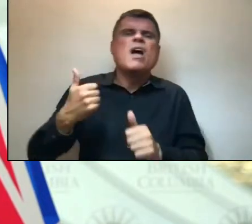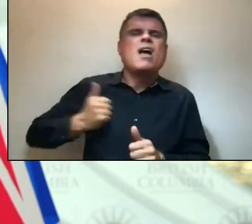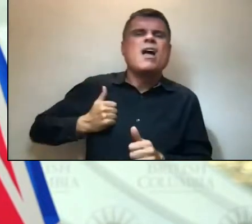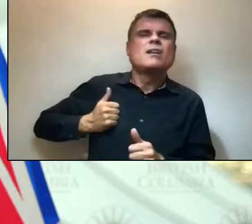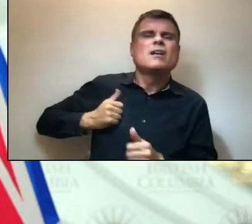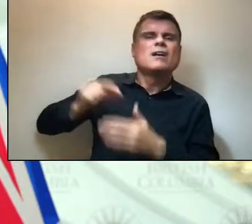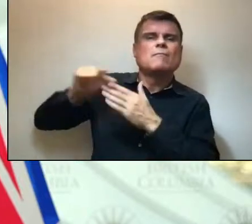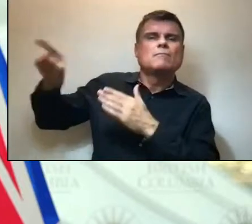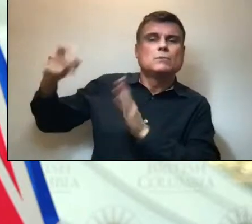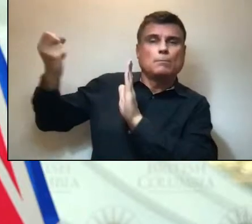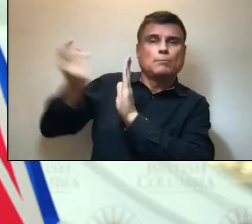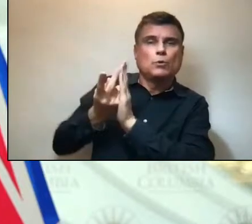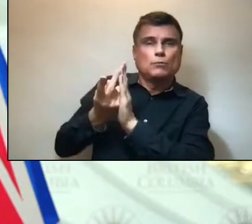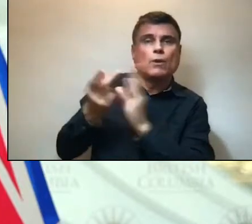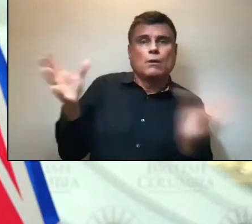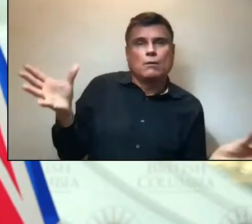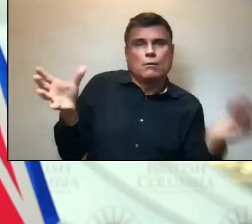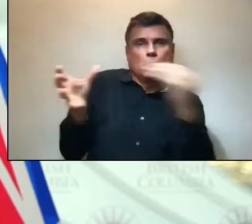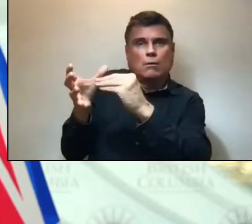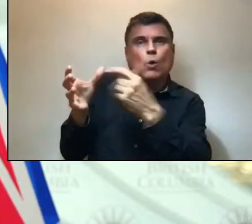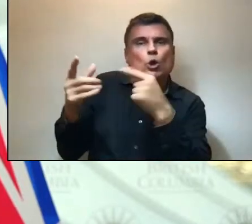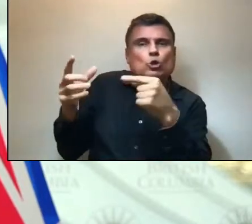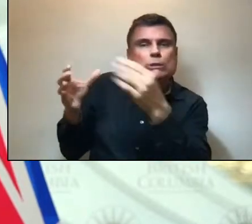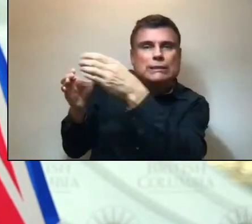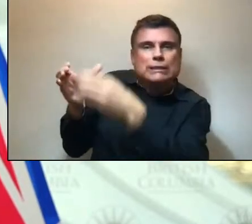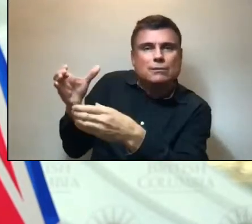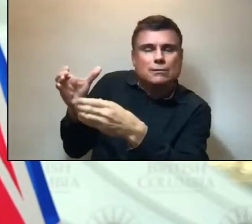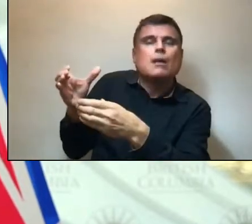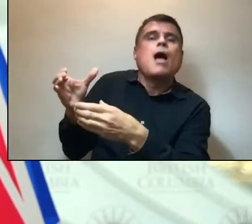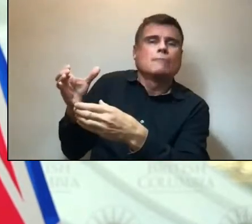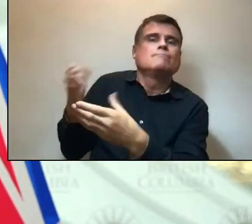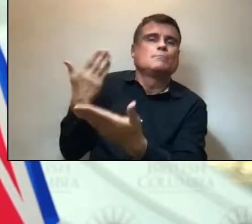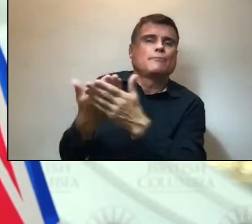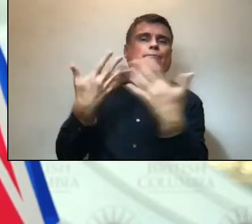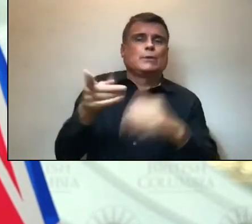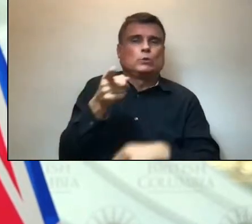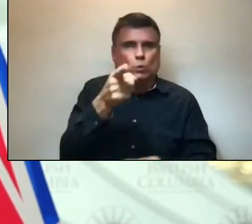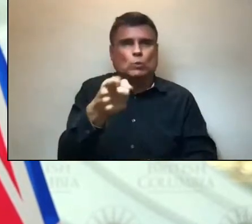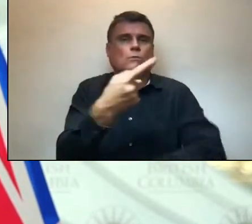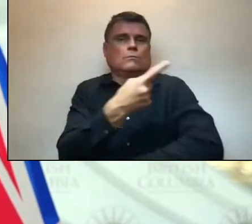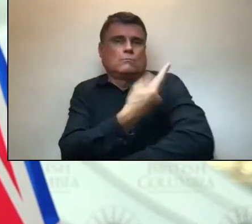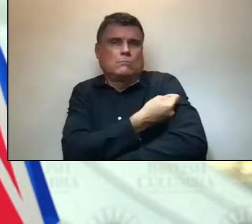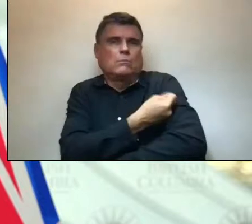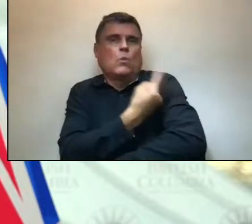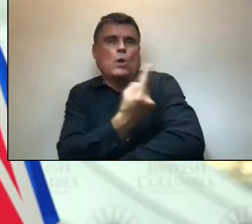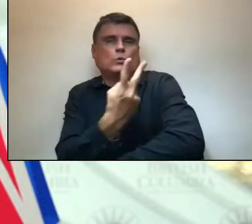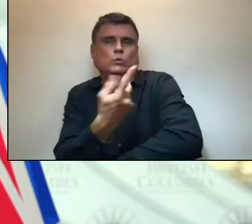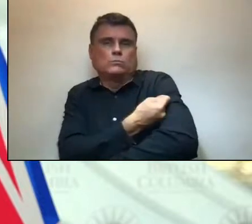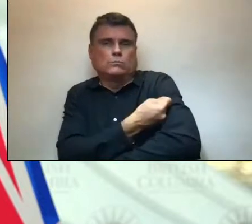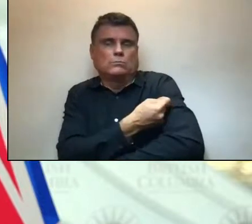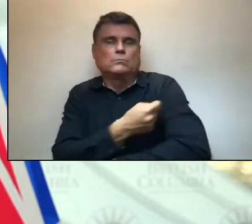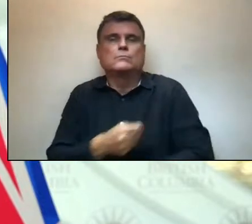further just go on to a couple of regular updates. The first is around